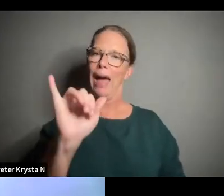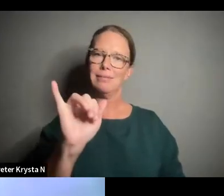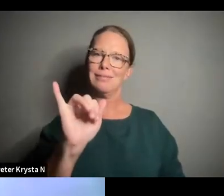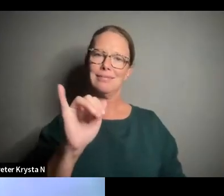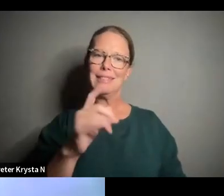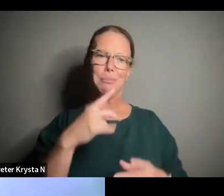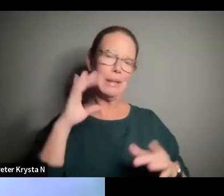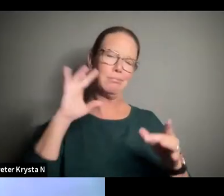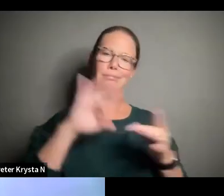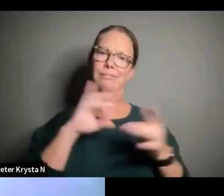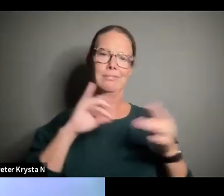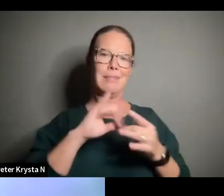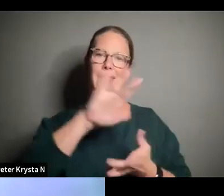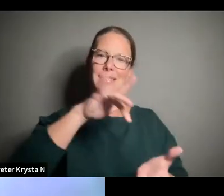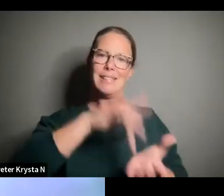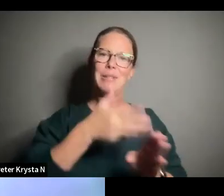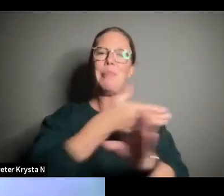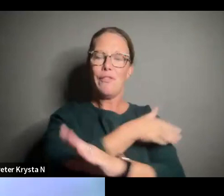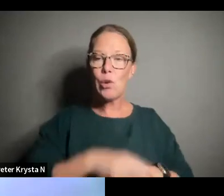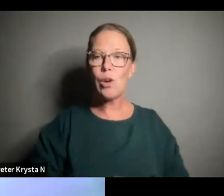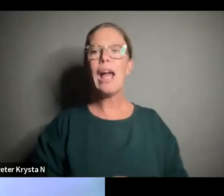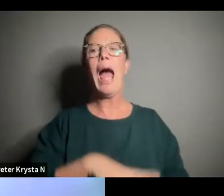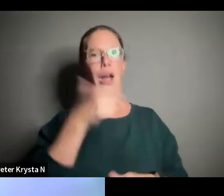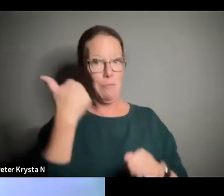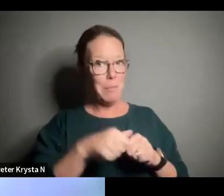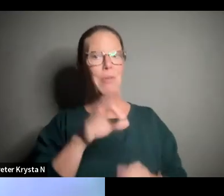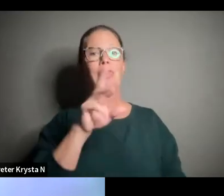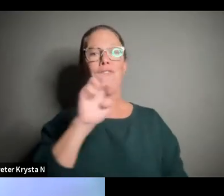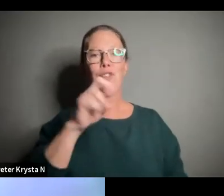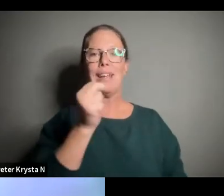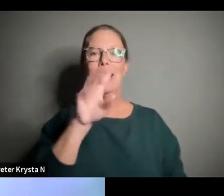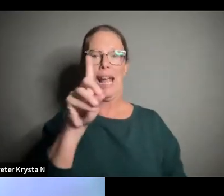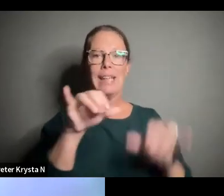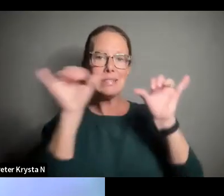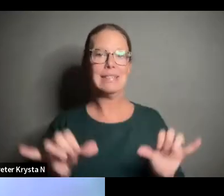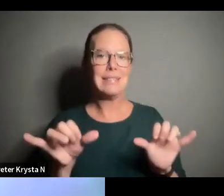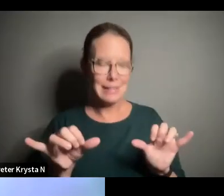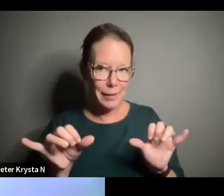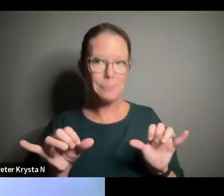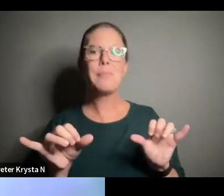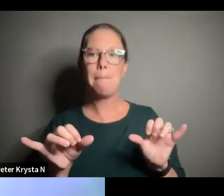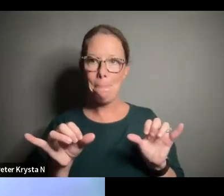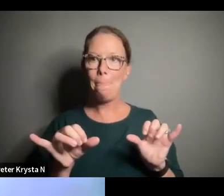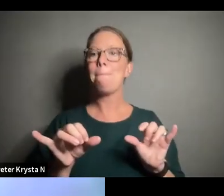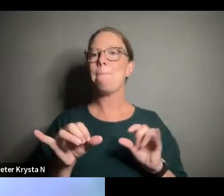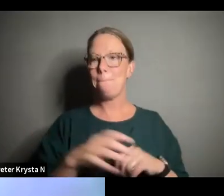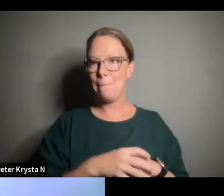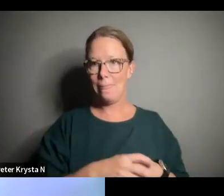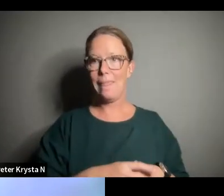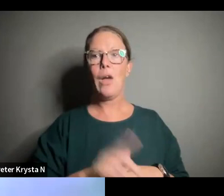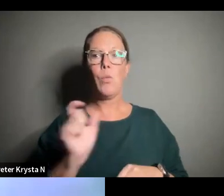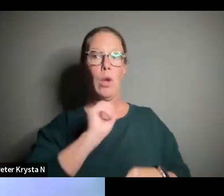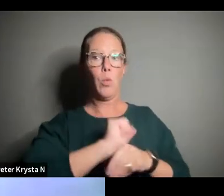I talk about it all the time. And I remember the freehand system when that came out, and where I had worked, we had